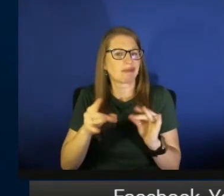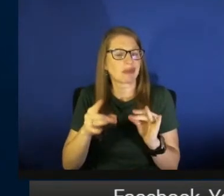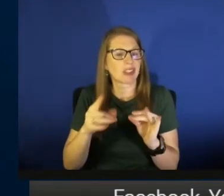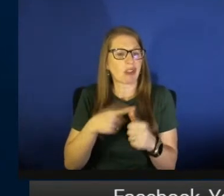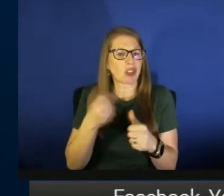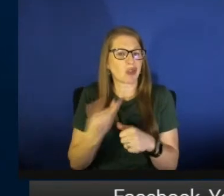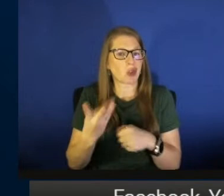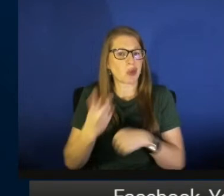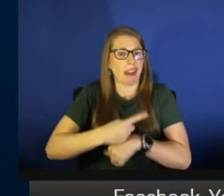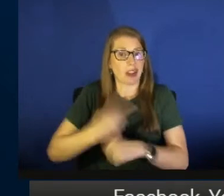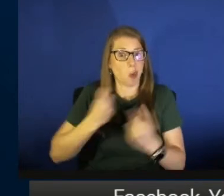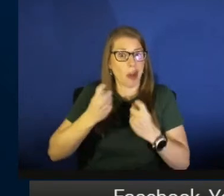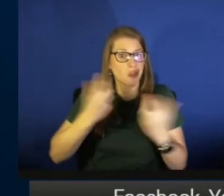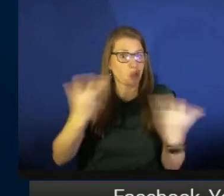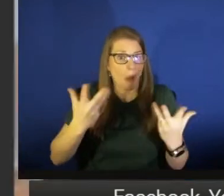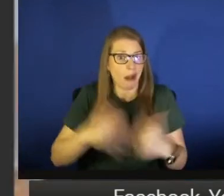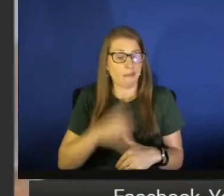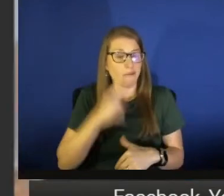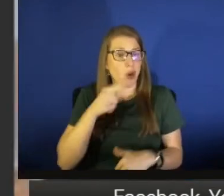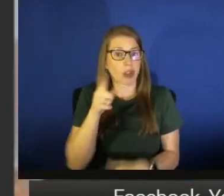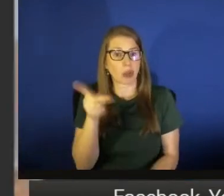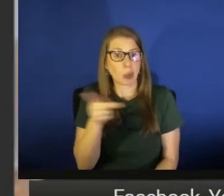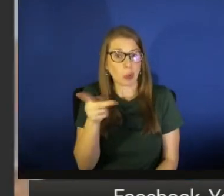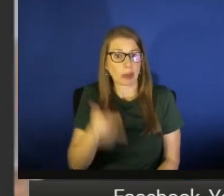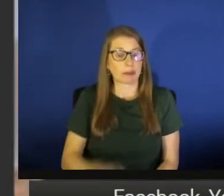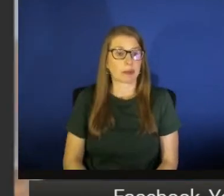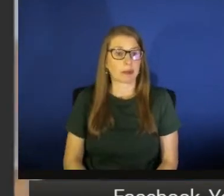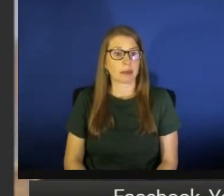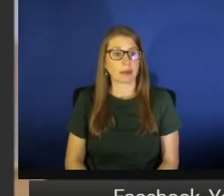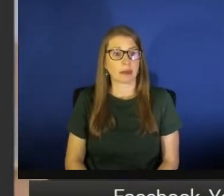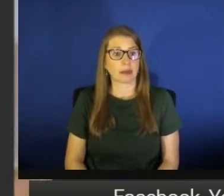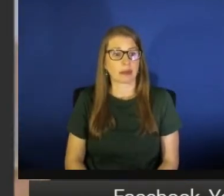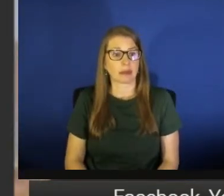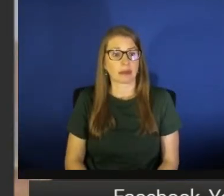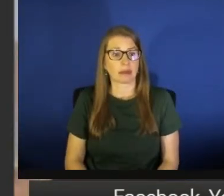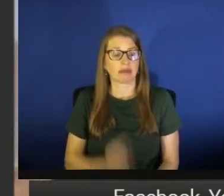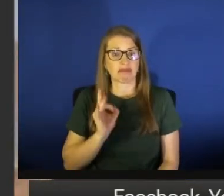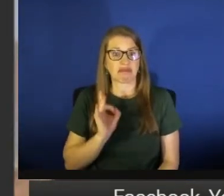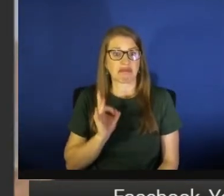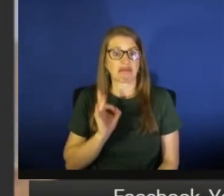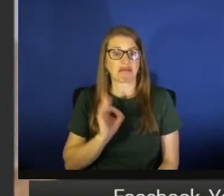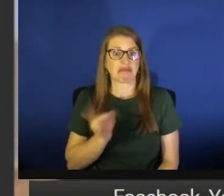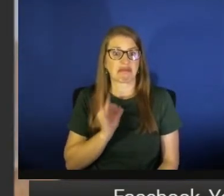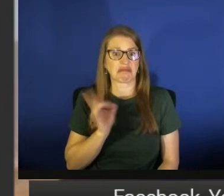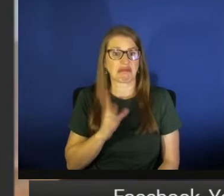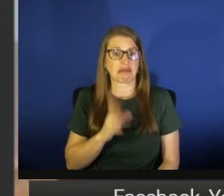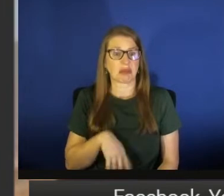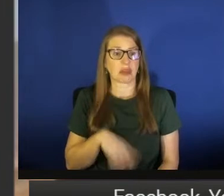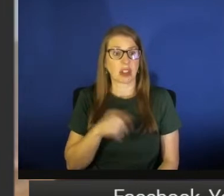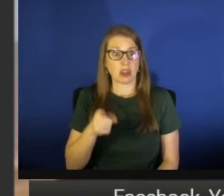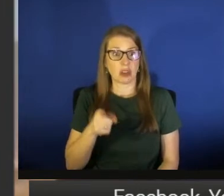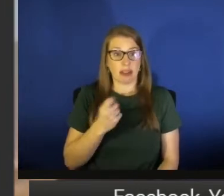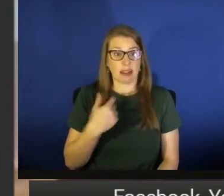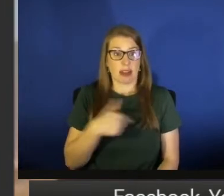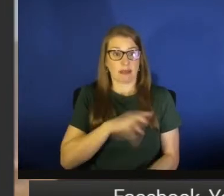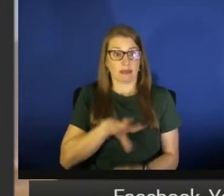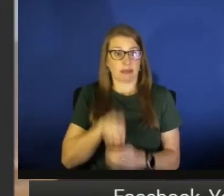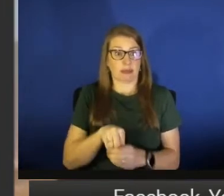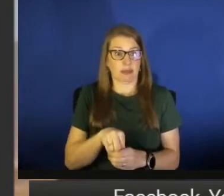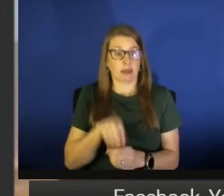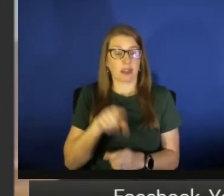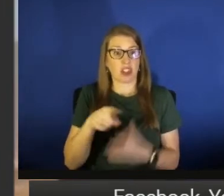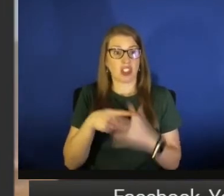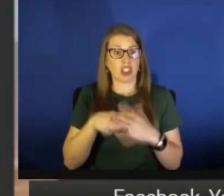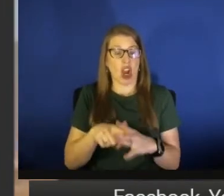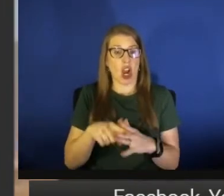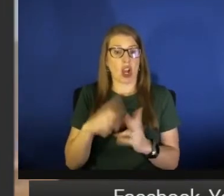have for you guys? It was just terrifying. And in fact, when you guys asked us to do this, you start